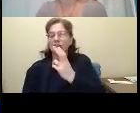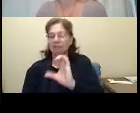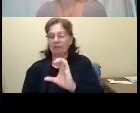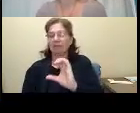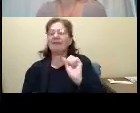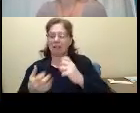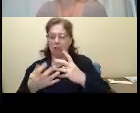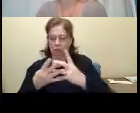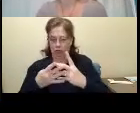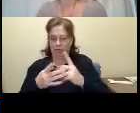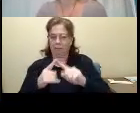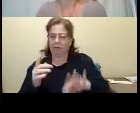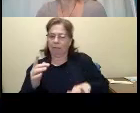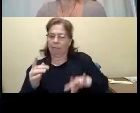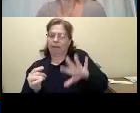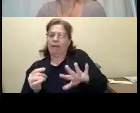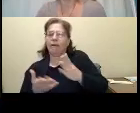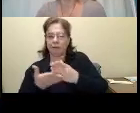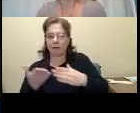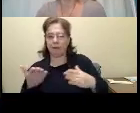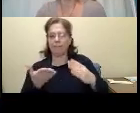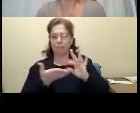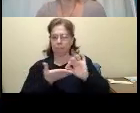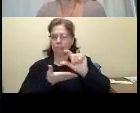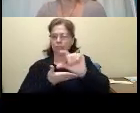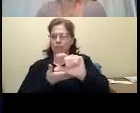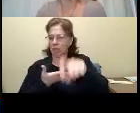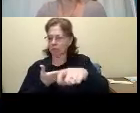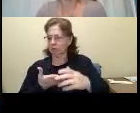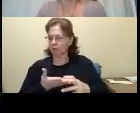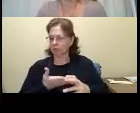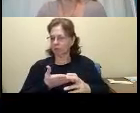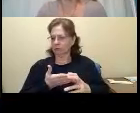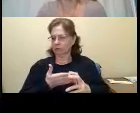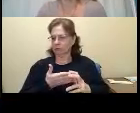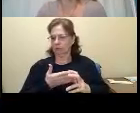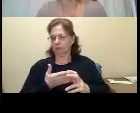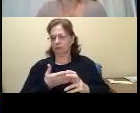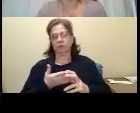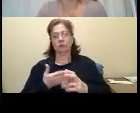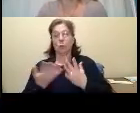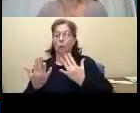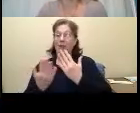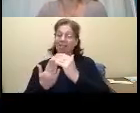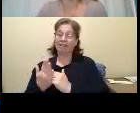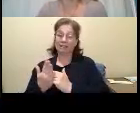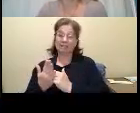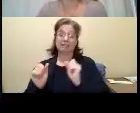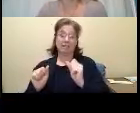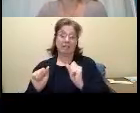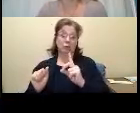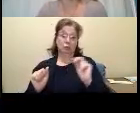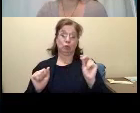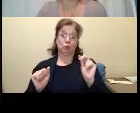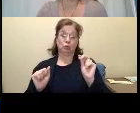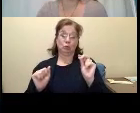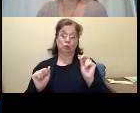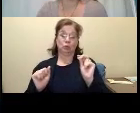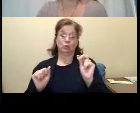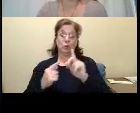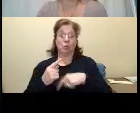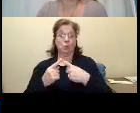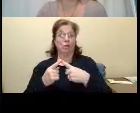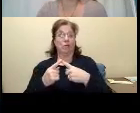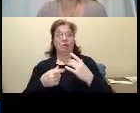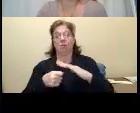is an out-of-pocket expense. Alternatively, we can put you on a wait list, and we will notify you as soon as coverage